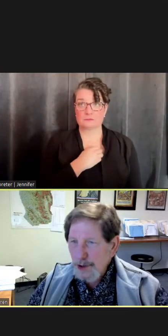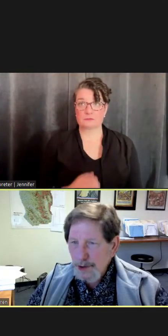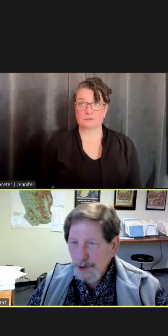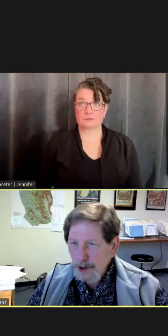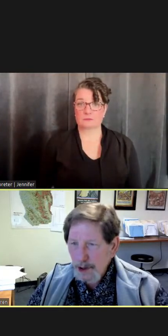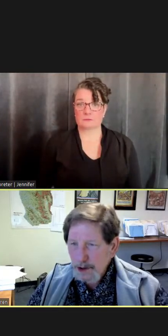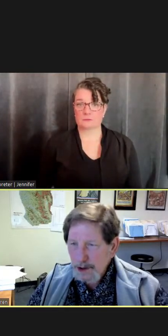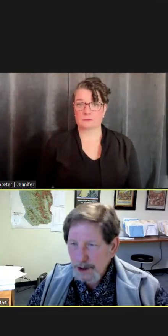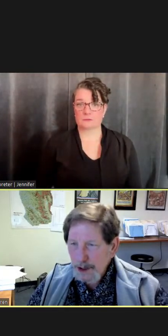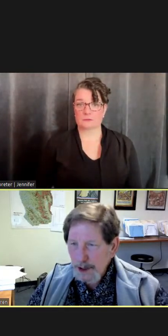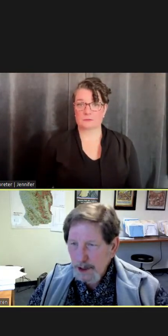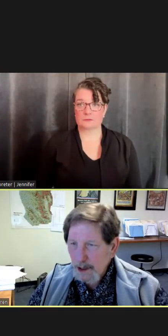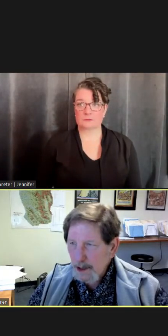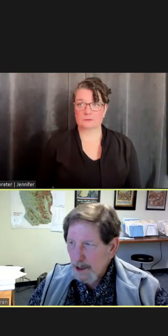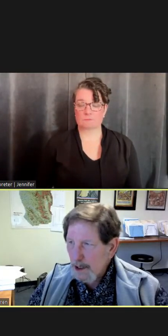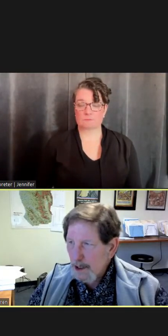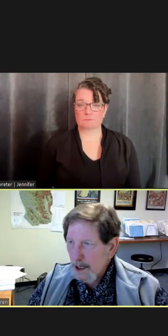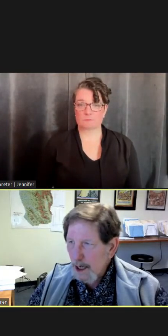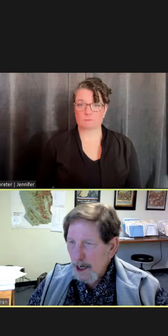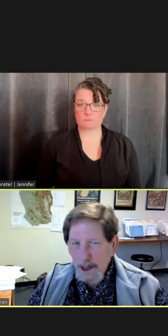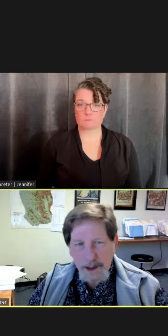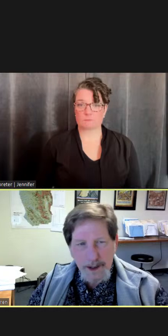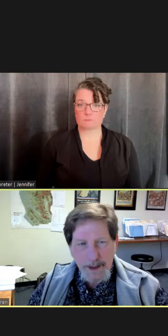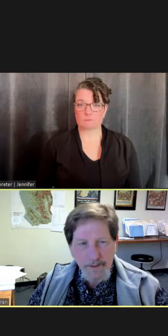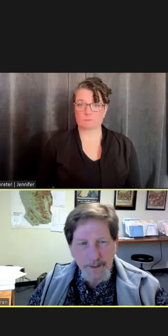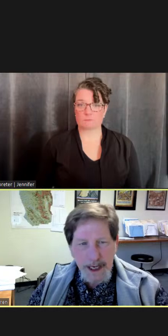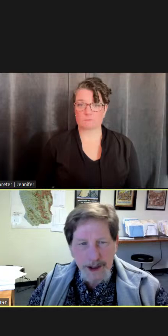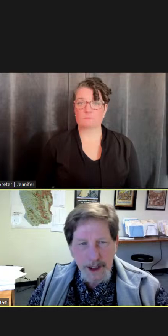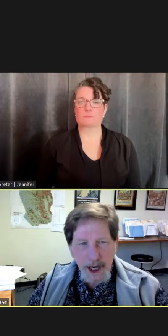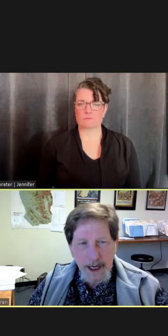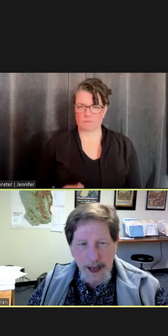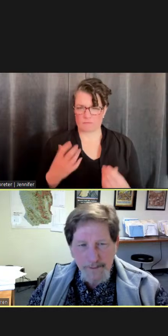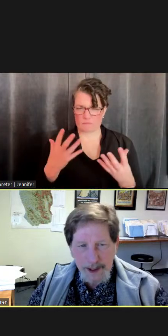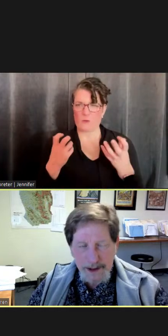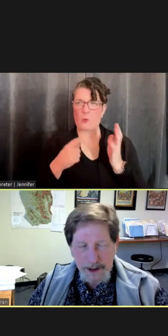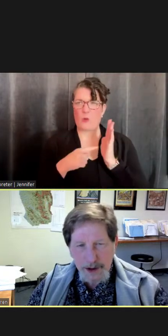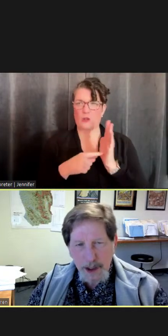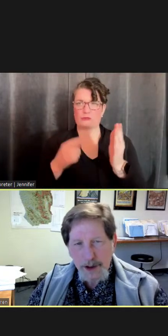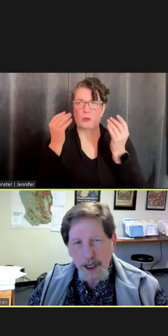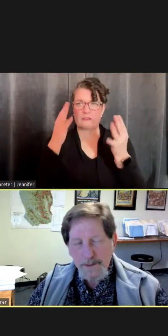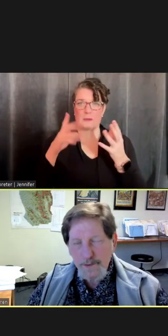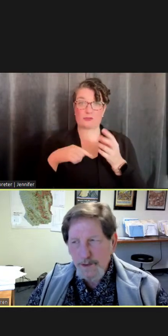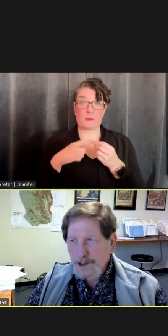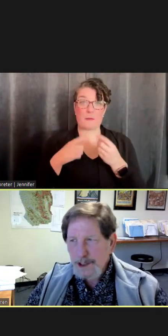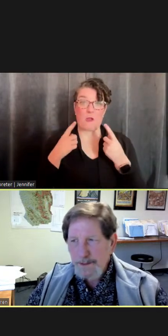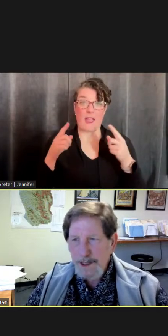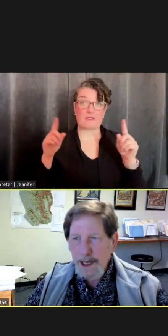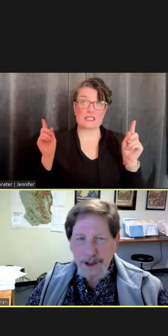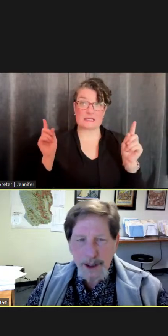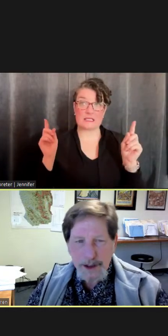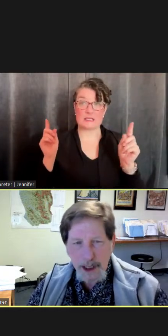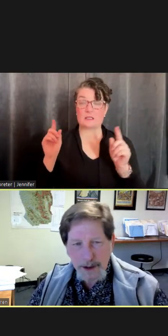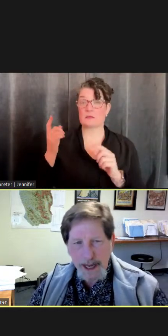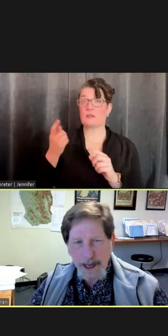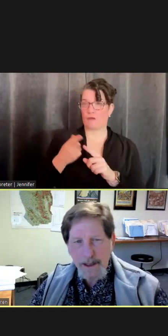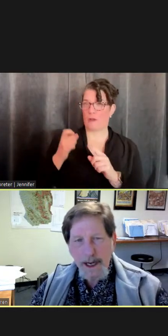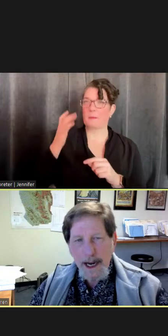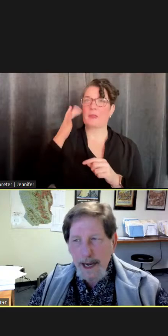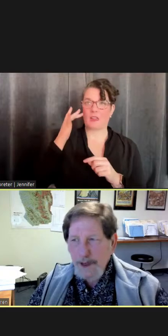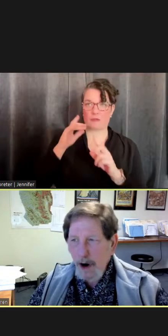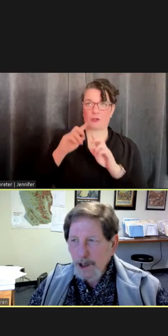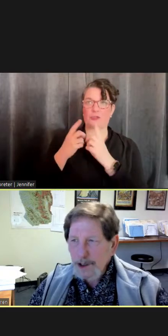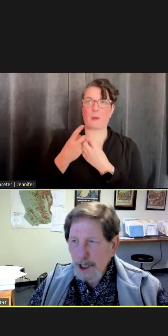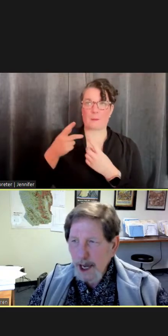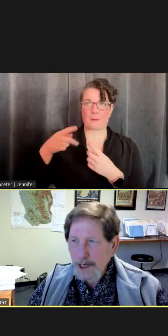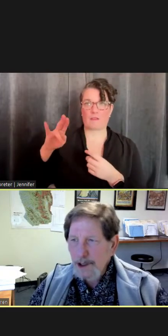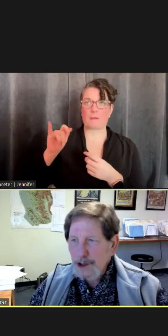show you, let's see, some information on efficacy. This also comes from CDPH, Dr. Pan.